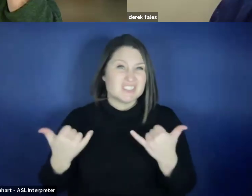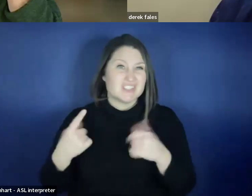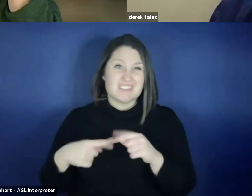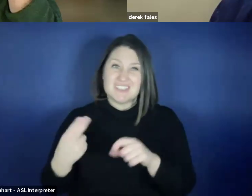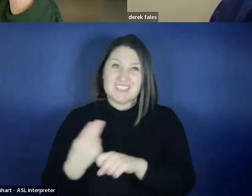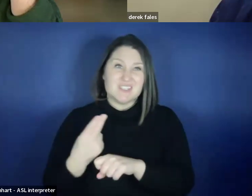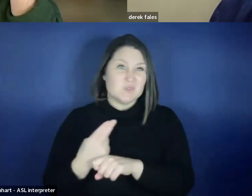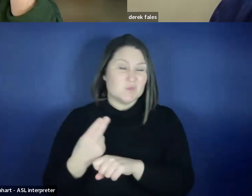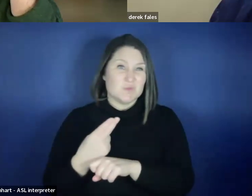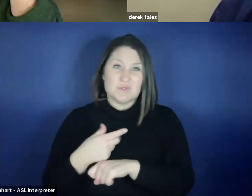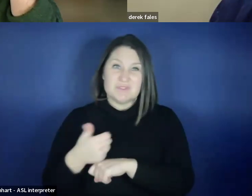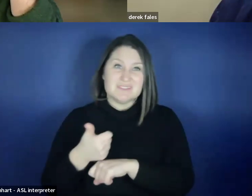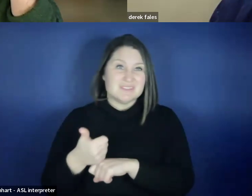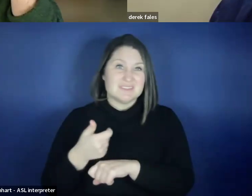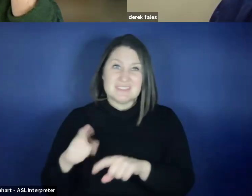transportation?